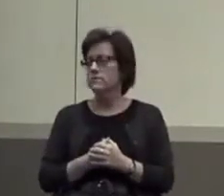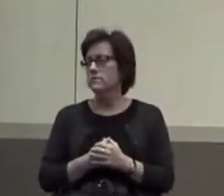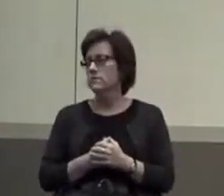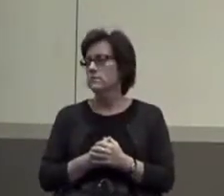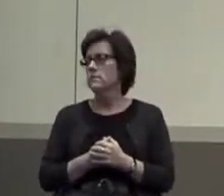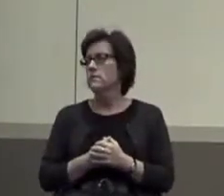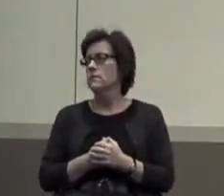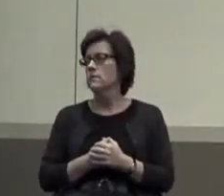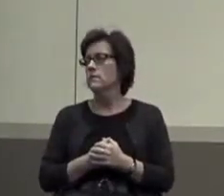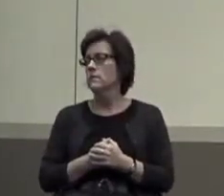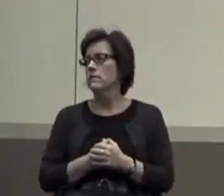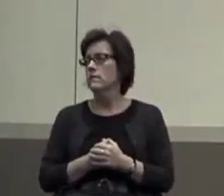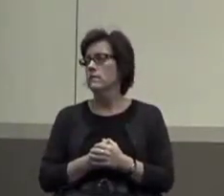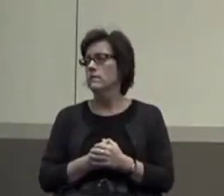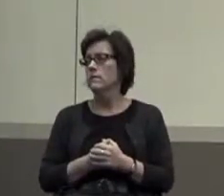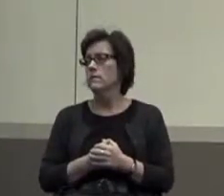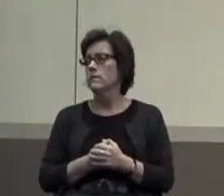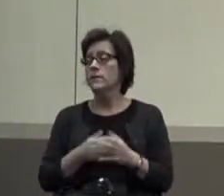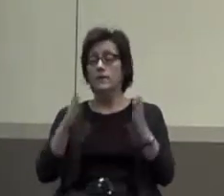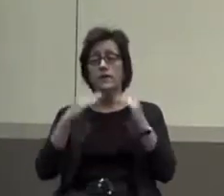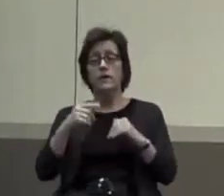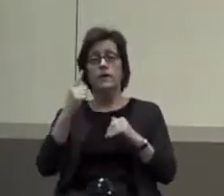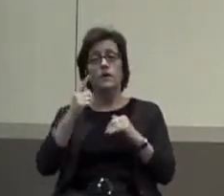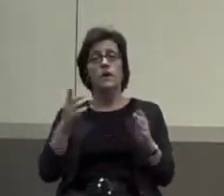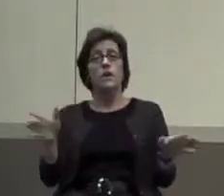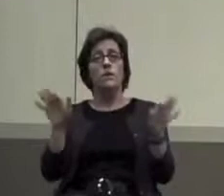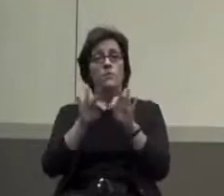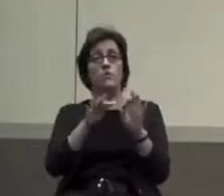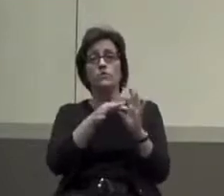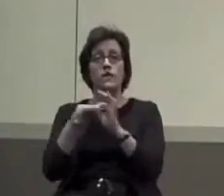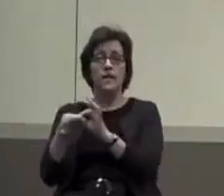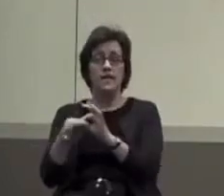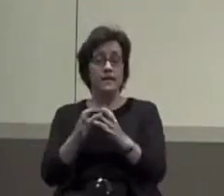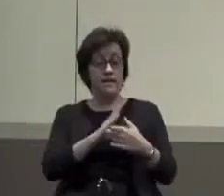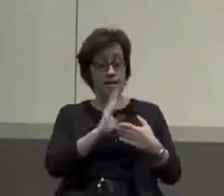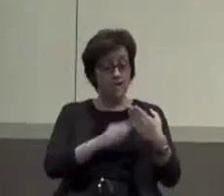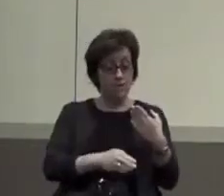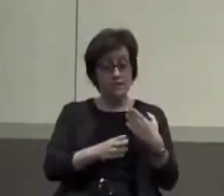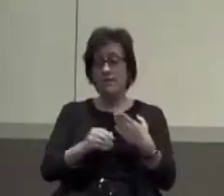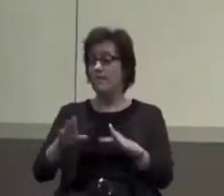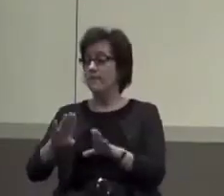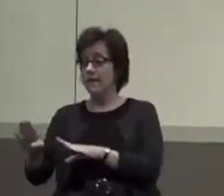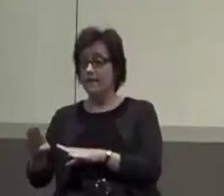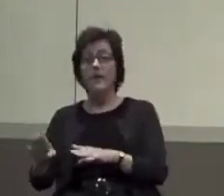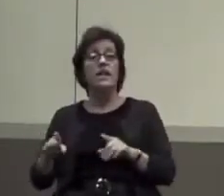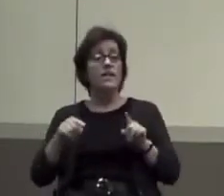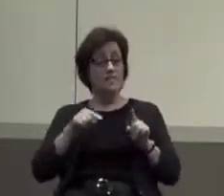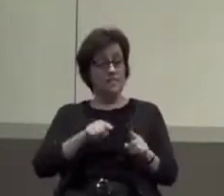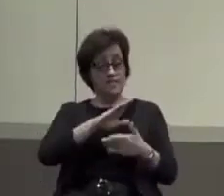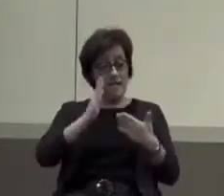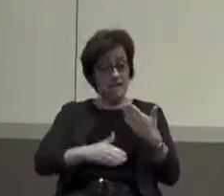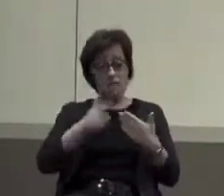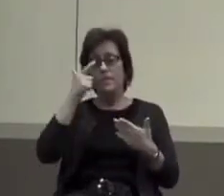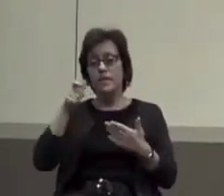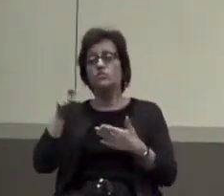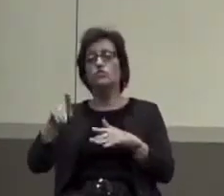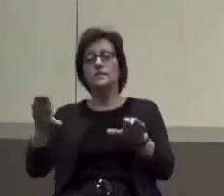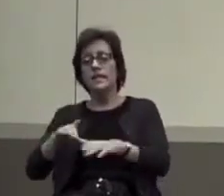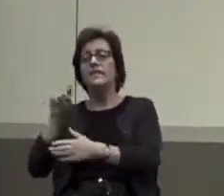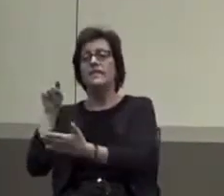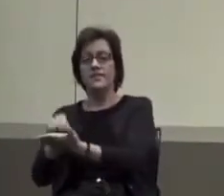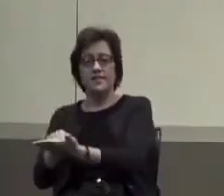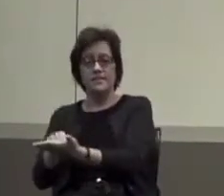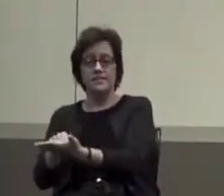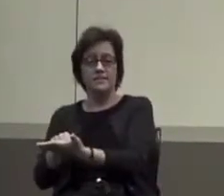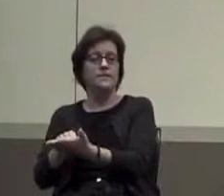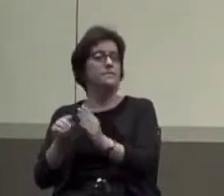And that leads to the next one. It's really important to link the consequence and the behavior. So you are getting this consequence because you did this, and be very explicit.